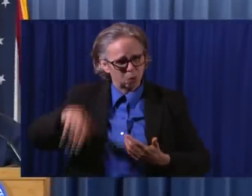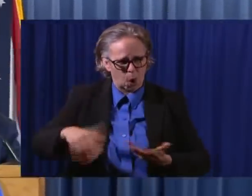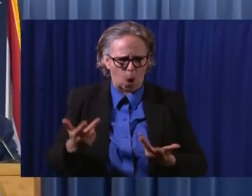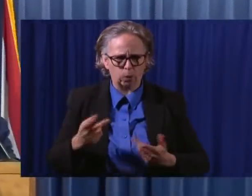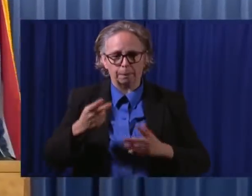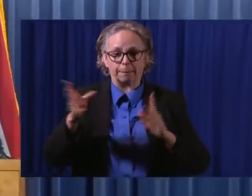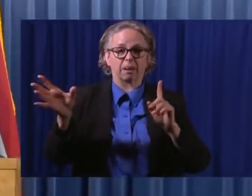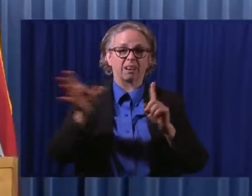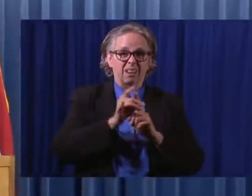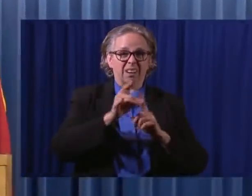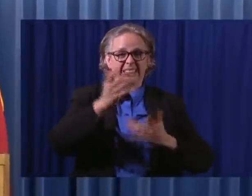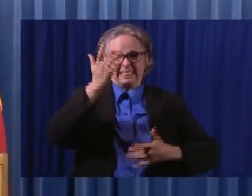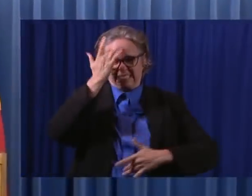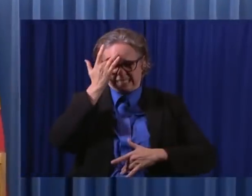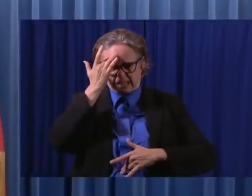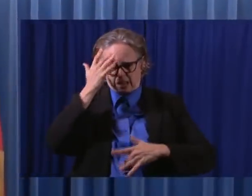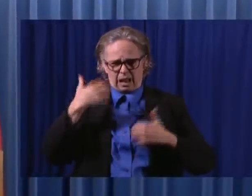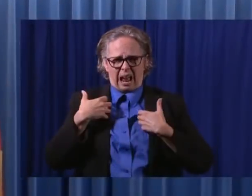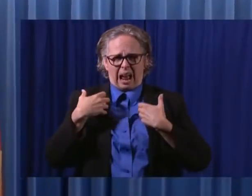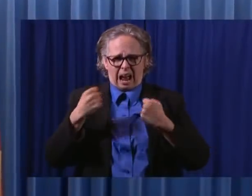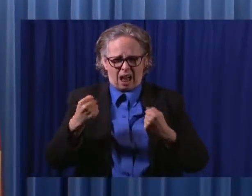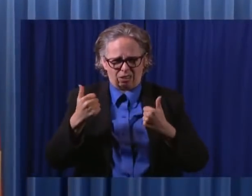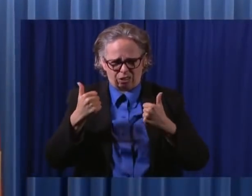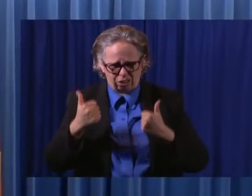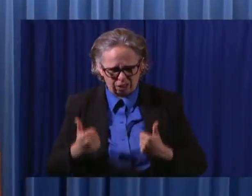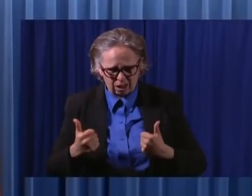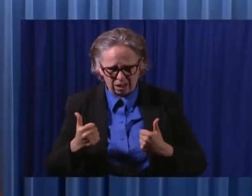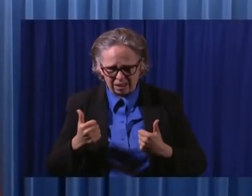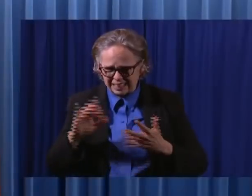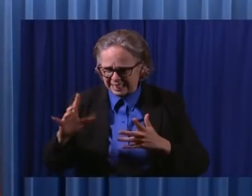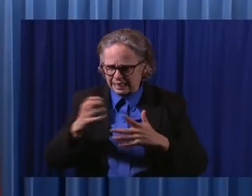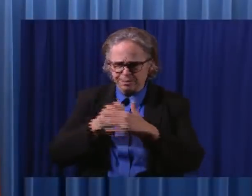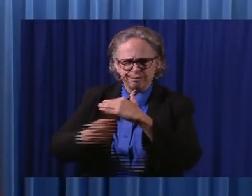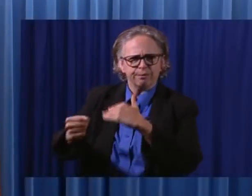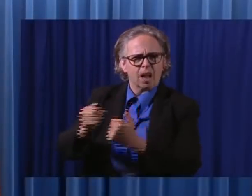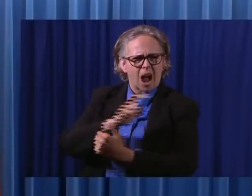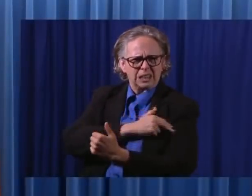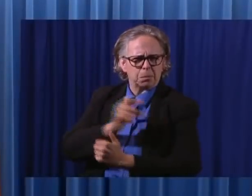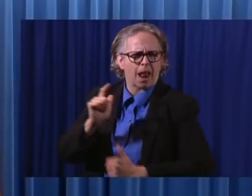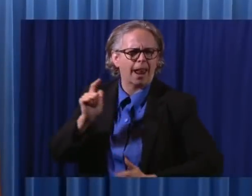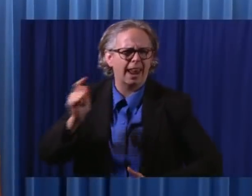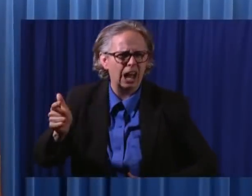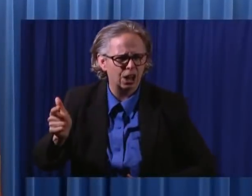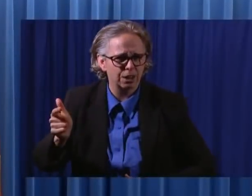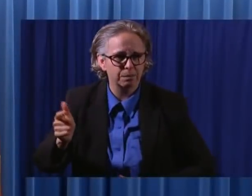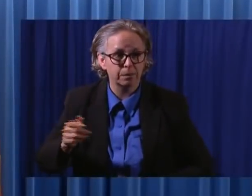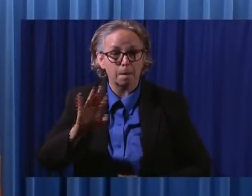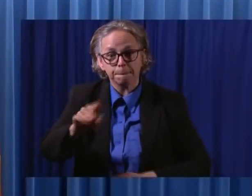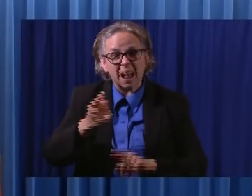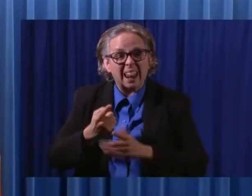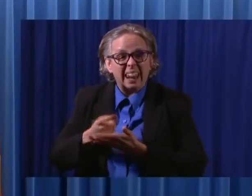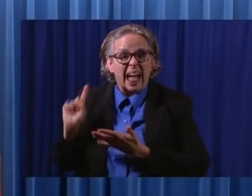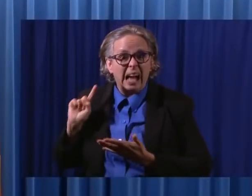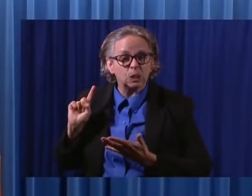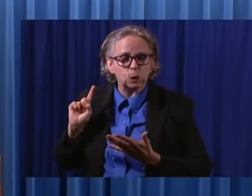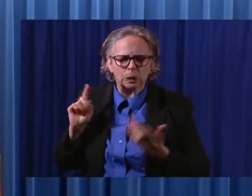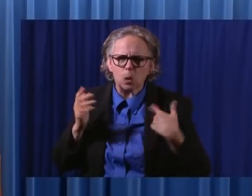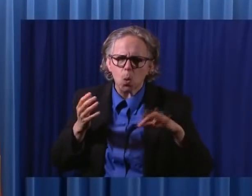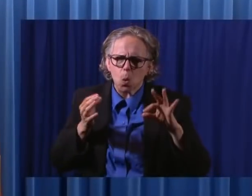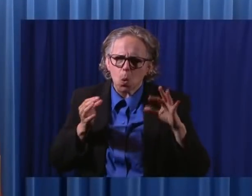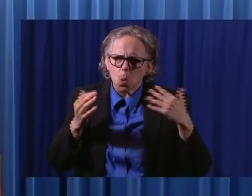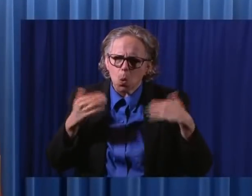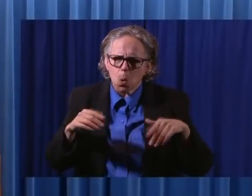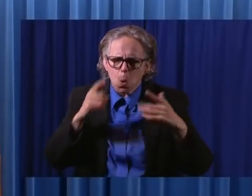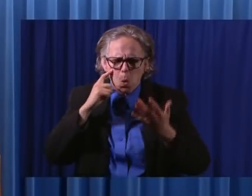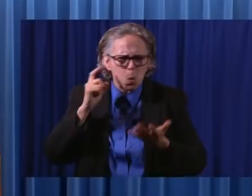But last week is a significant week. From June 21 to June 27. It was the